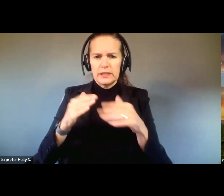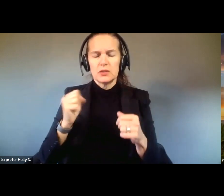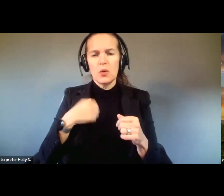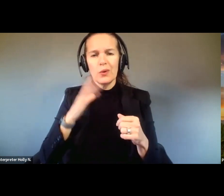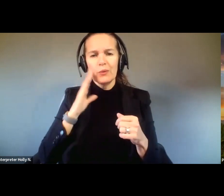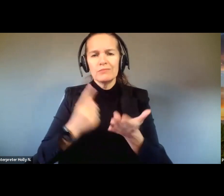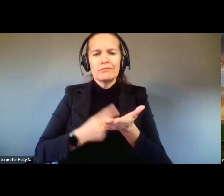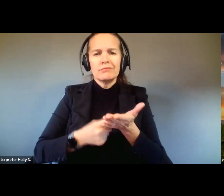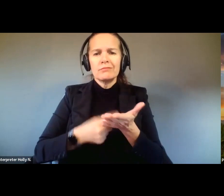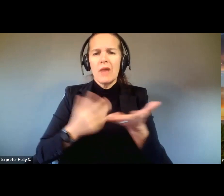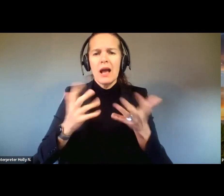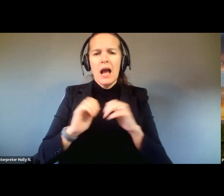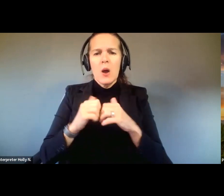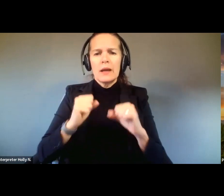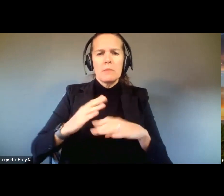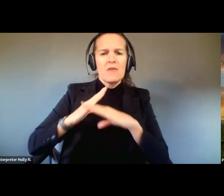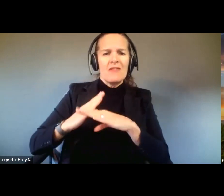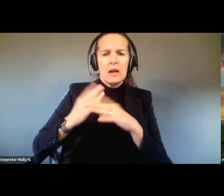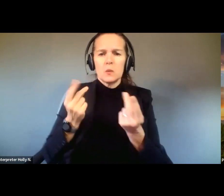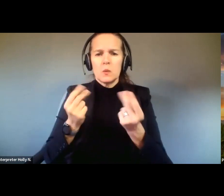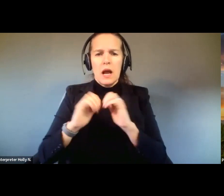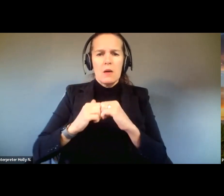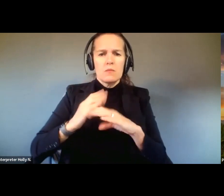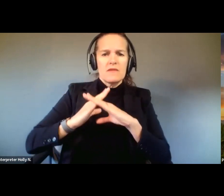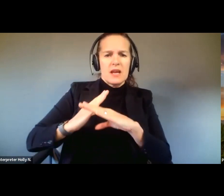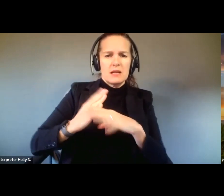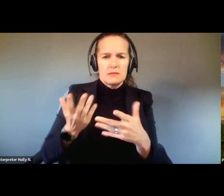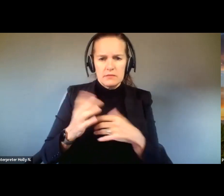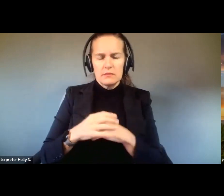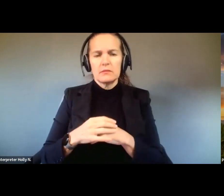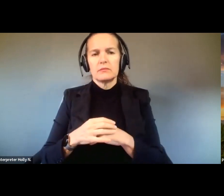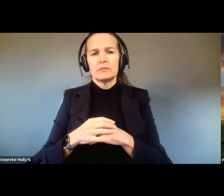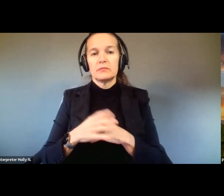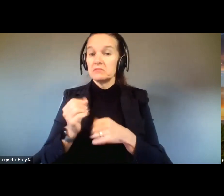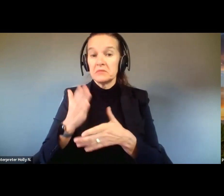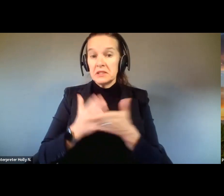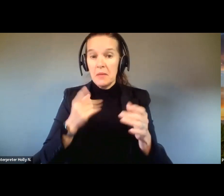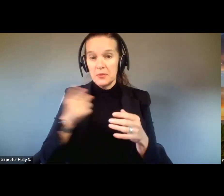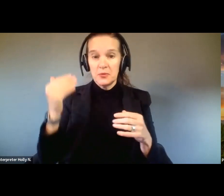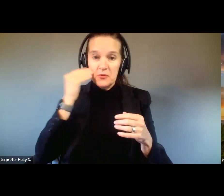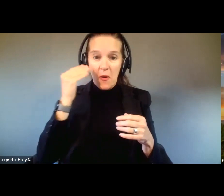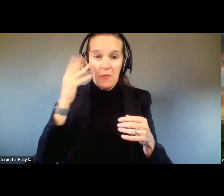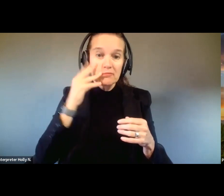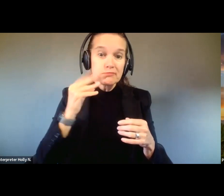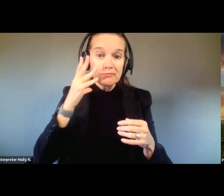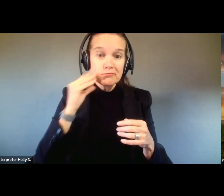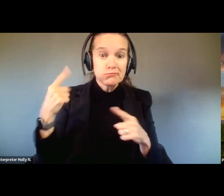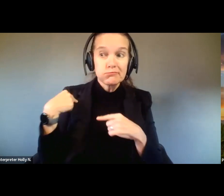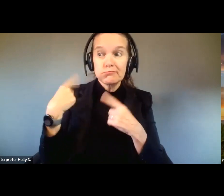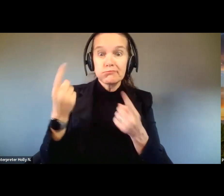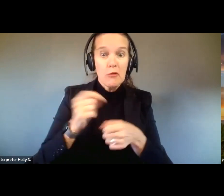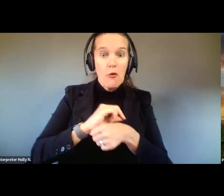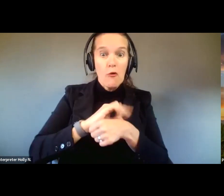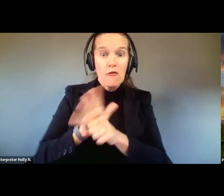the preventative measures that we can take, some of which are very familiar to us, given all that we learned during the